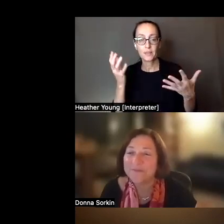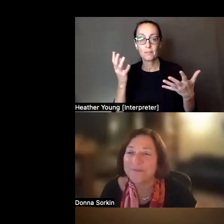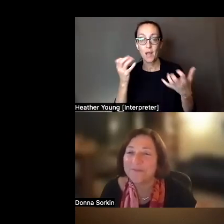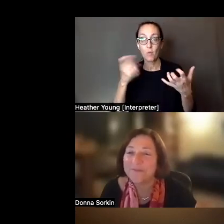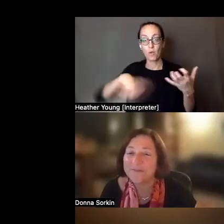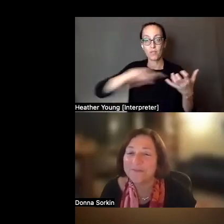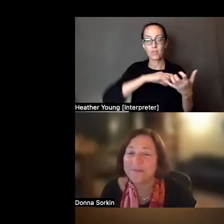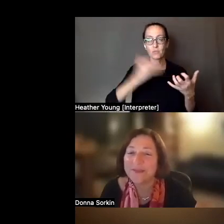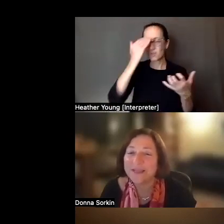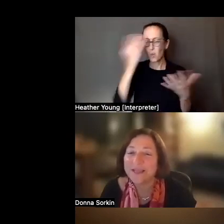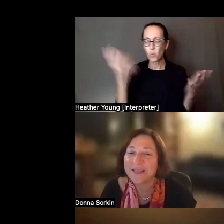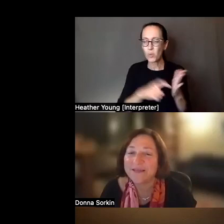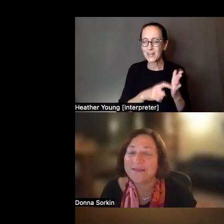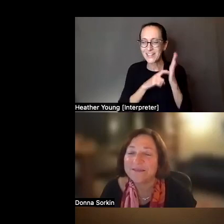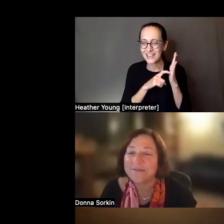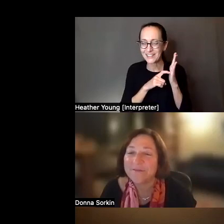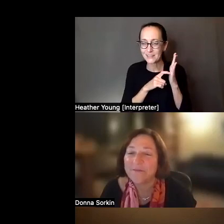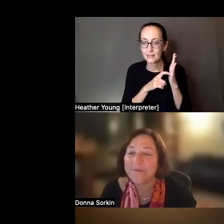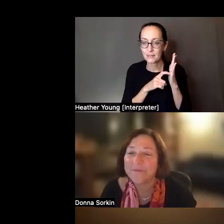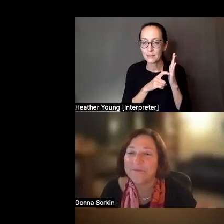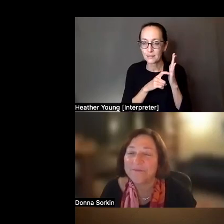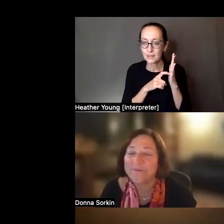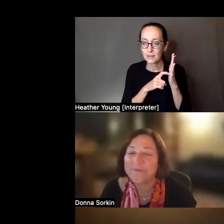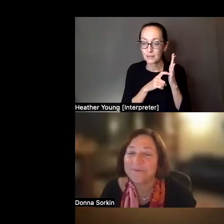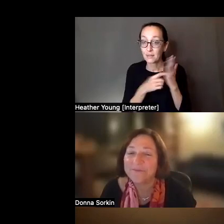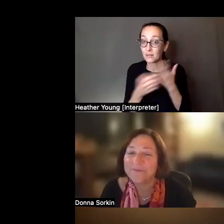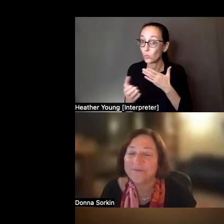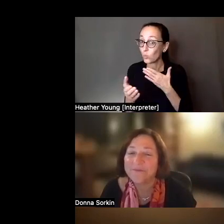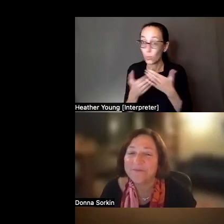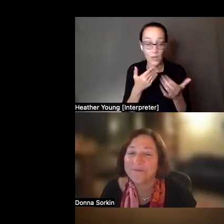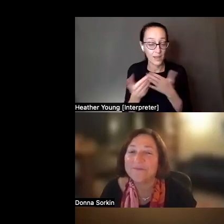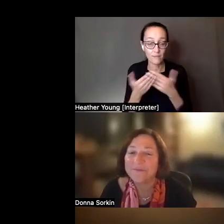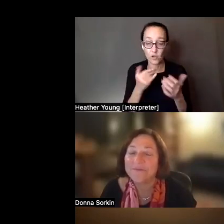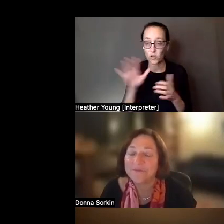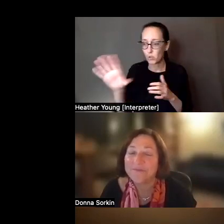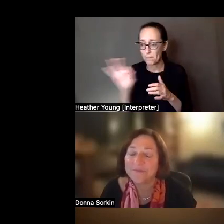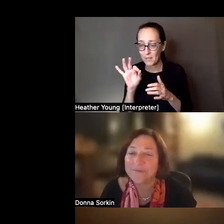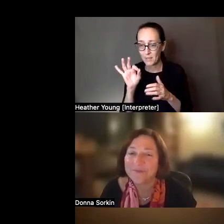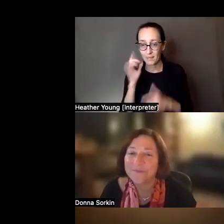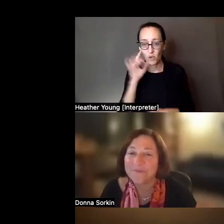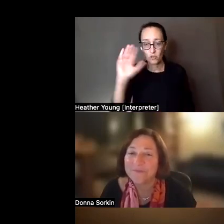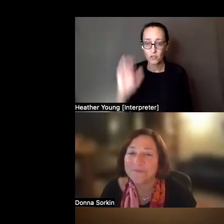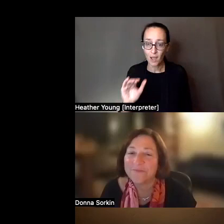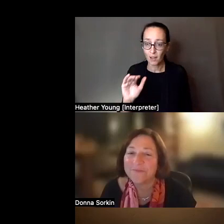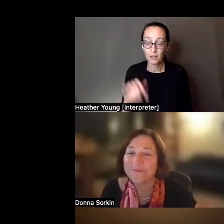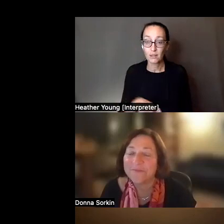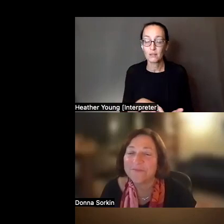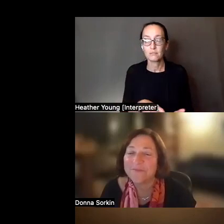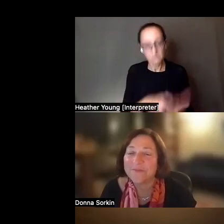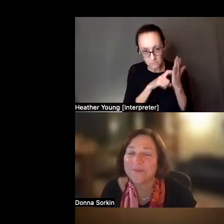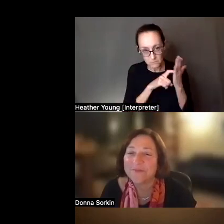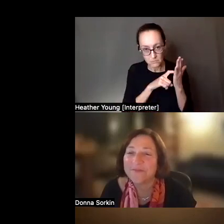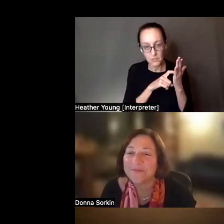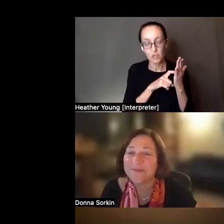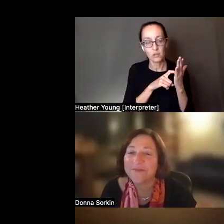it takes. And because whatever you choose for your child, you must do